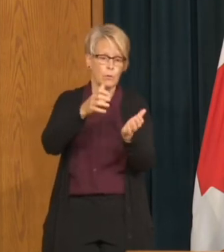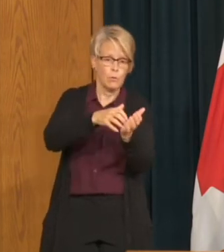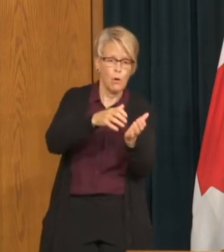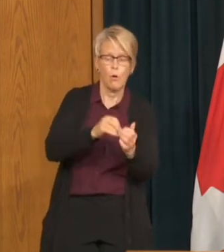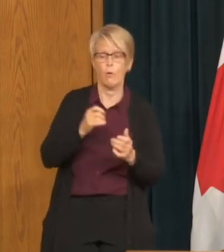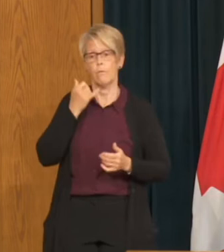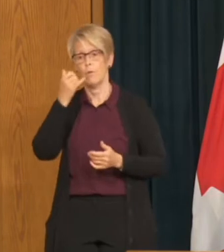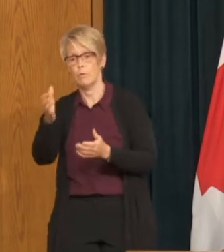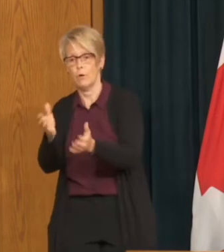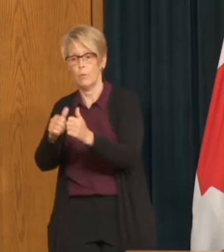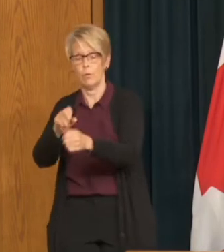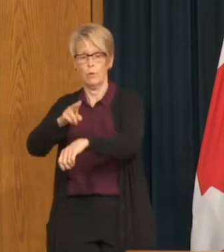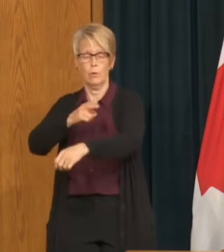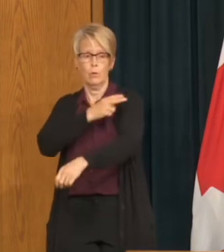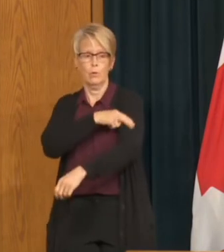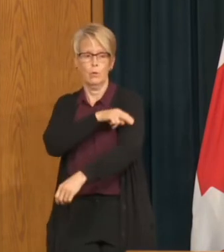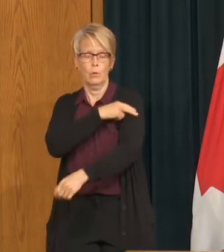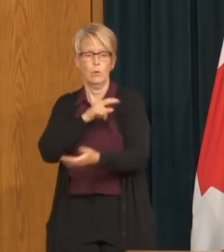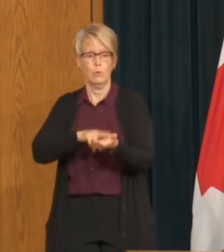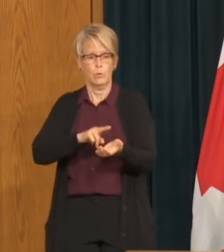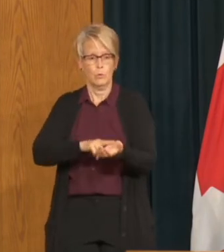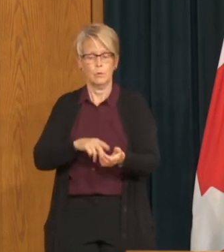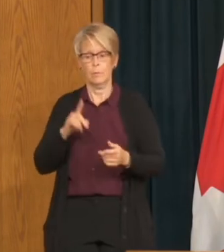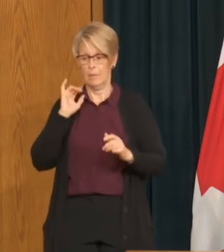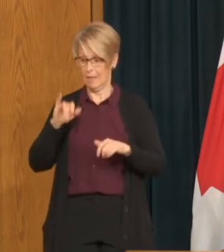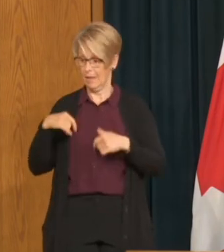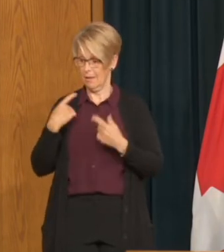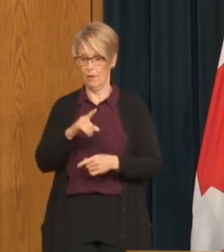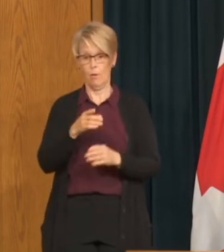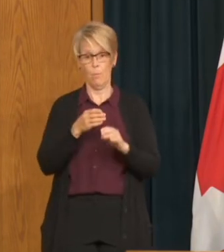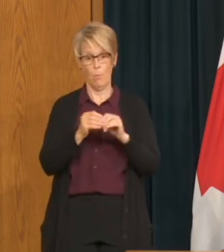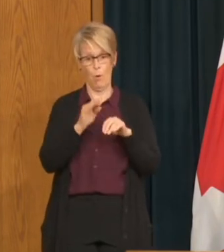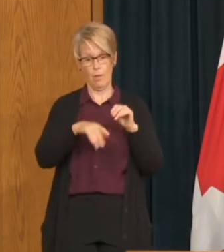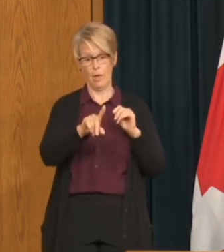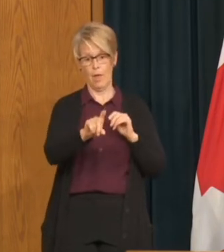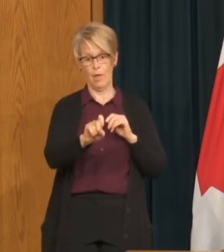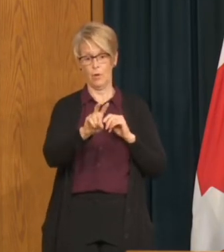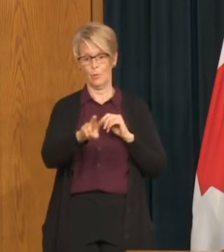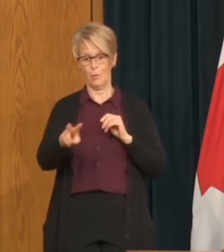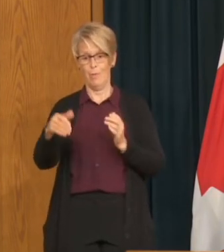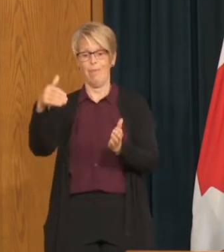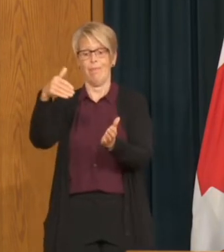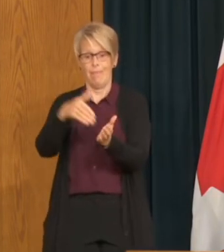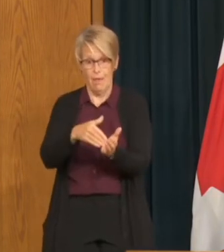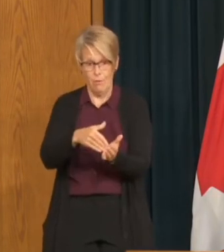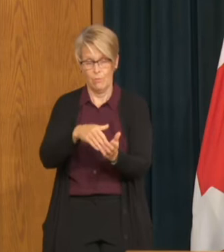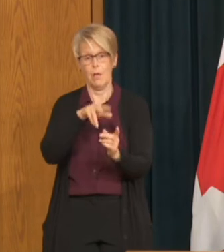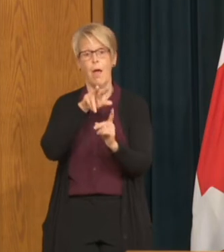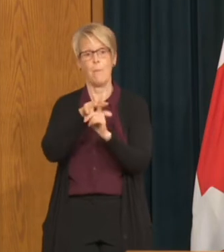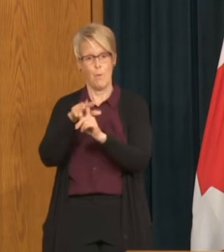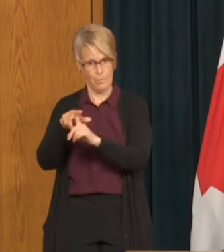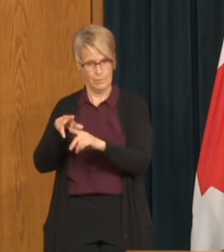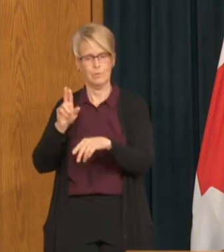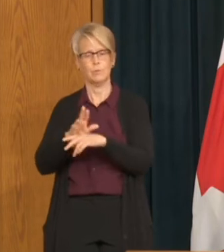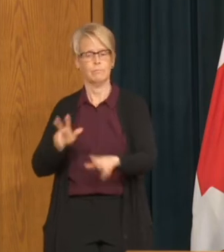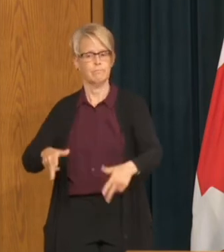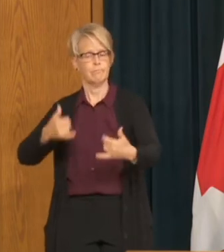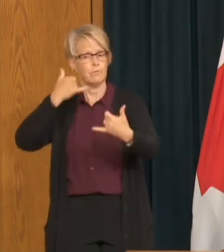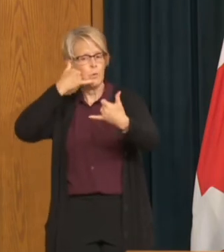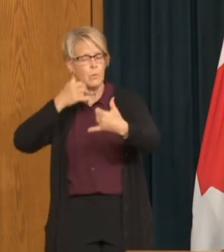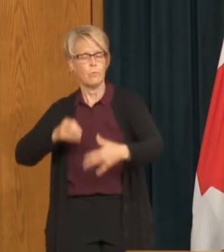the beginning of COVID. Since that time, over 122,000 appointments have been delivered through virtual care across